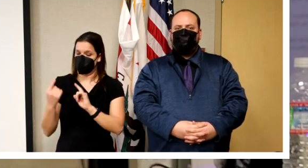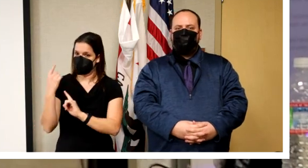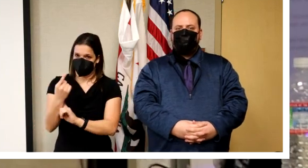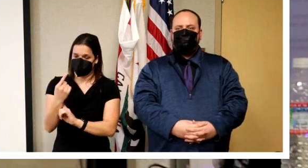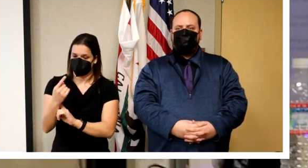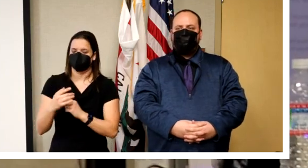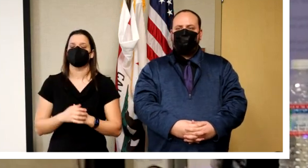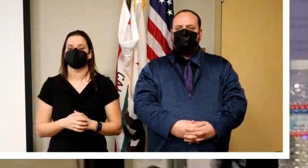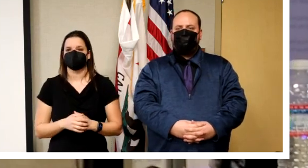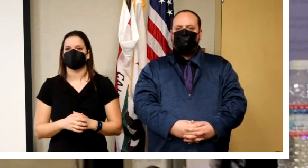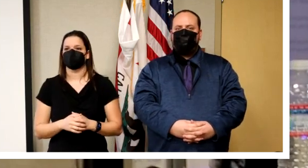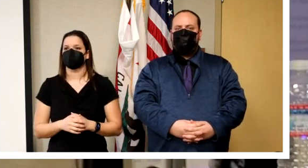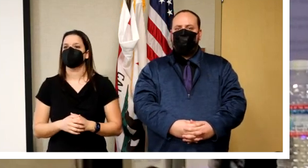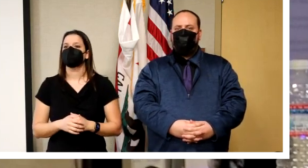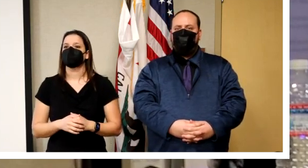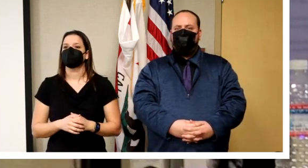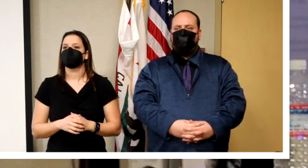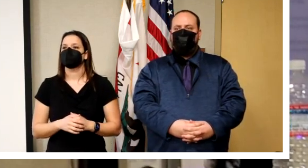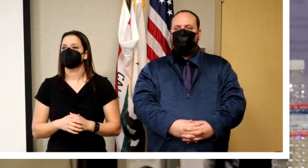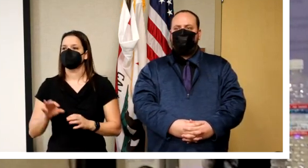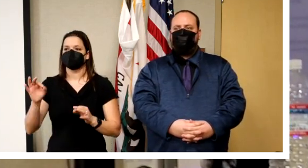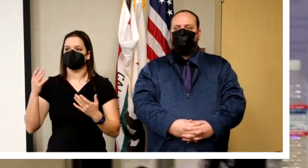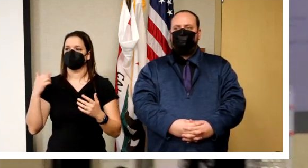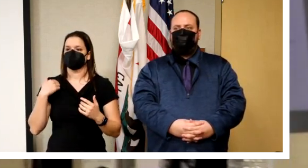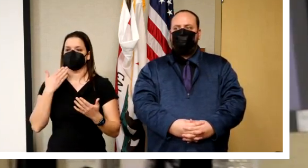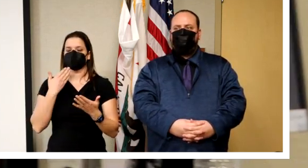Hold on. Sorry. Comment?